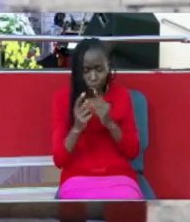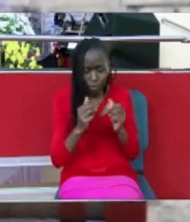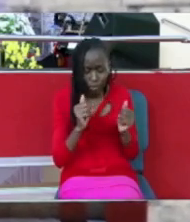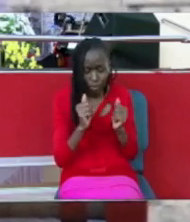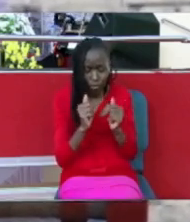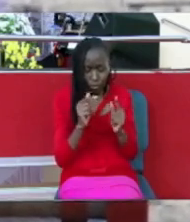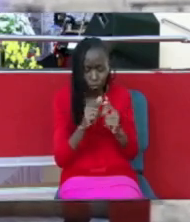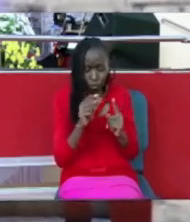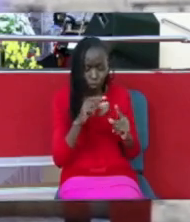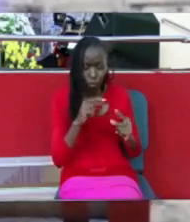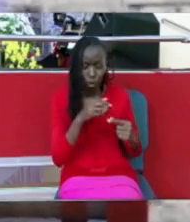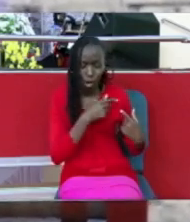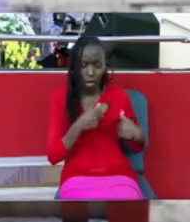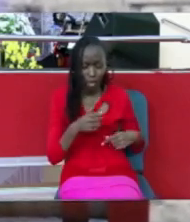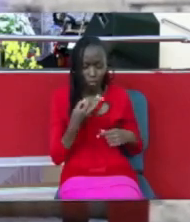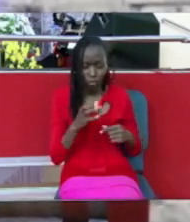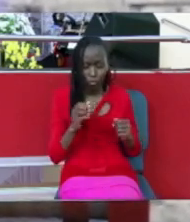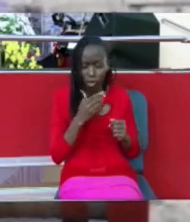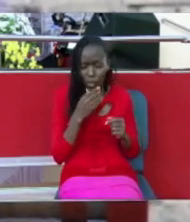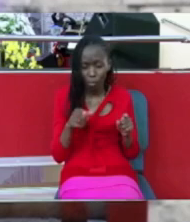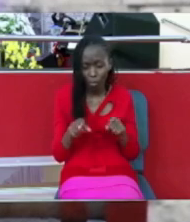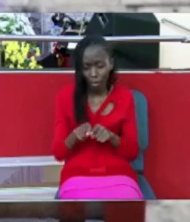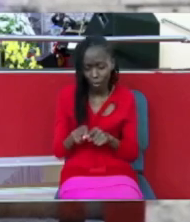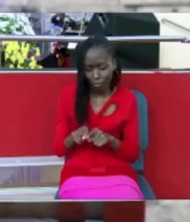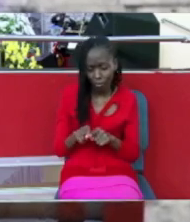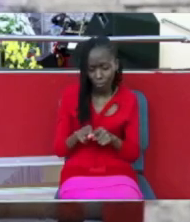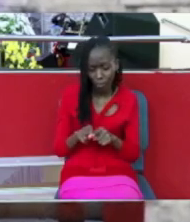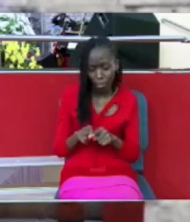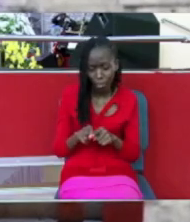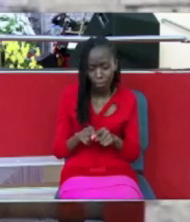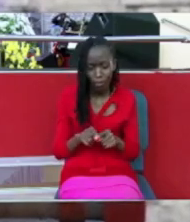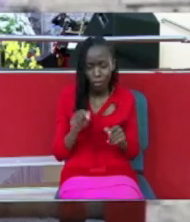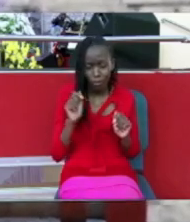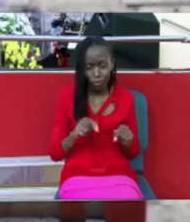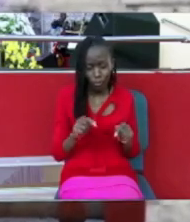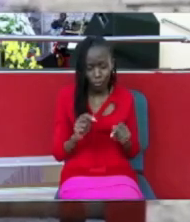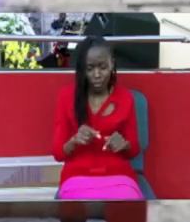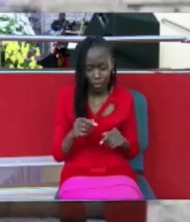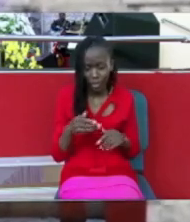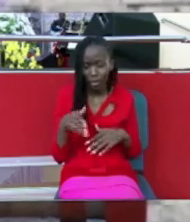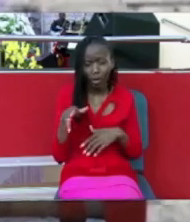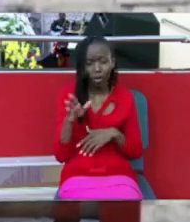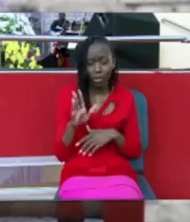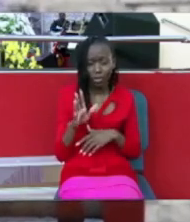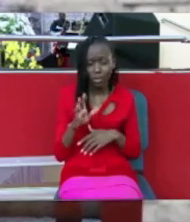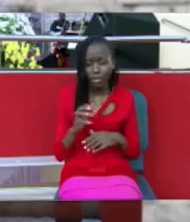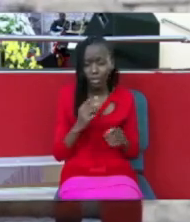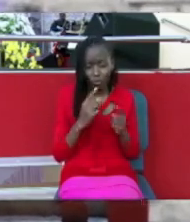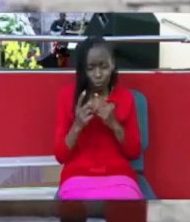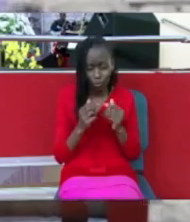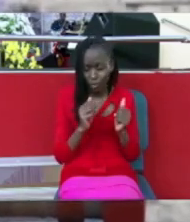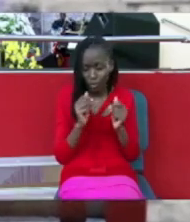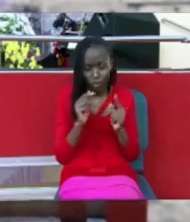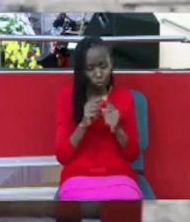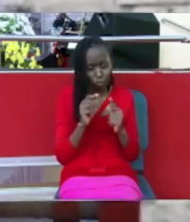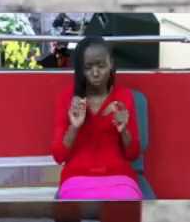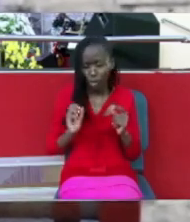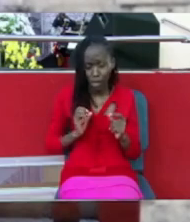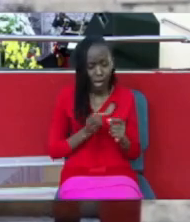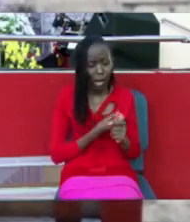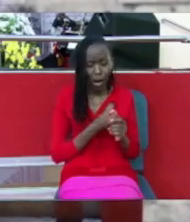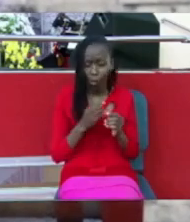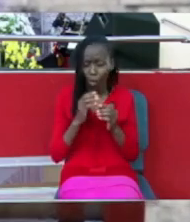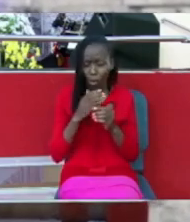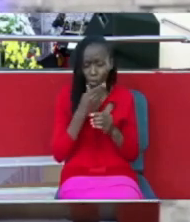thank you that you find us where we are. And today, dear Father, you have spoken to our brother. We want